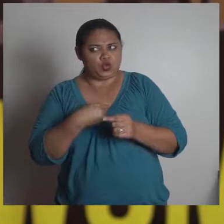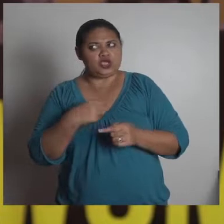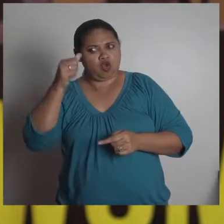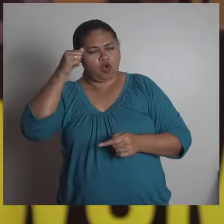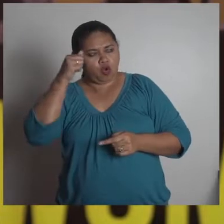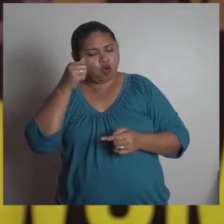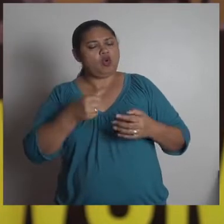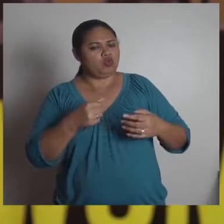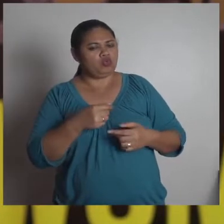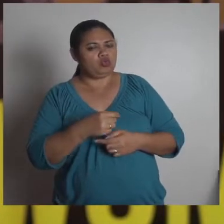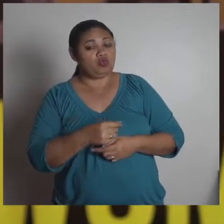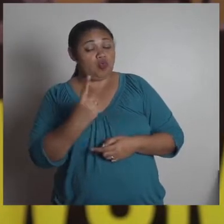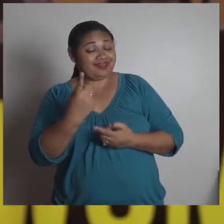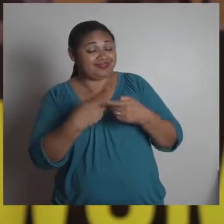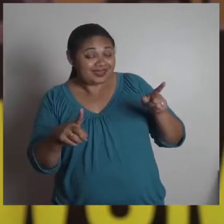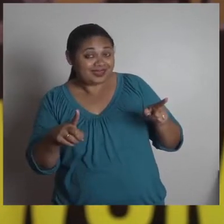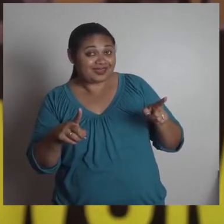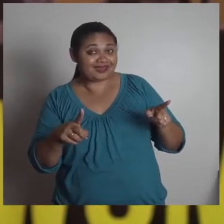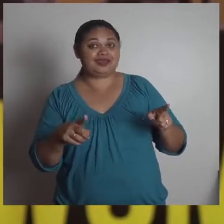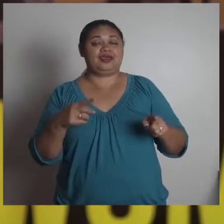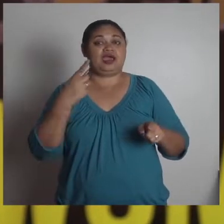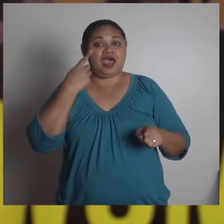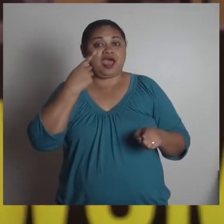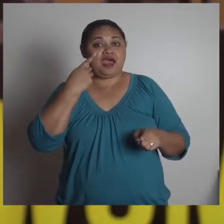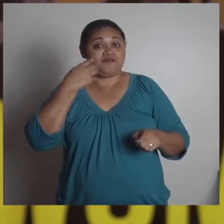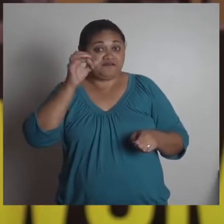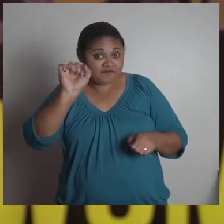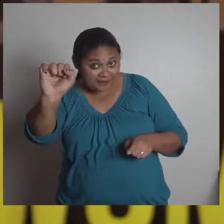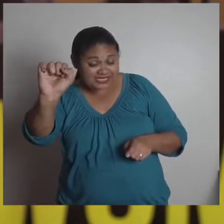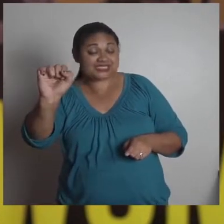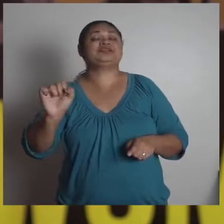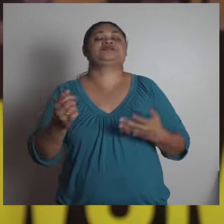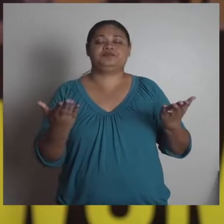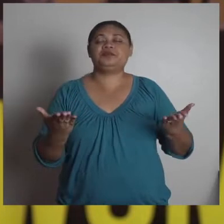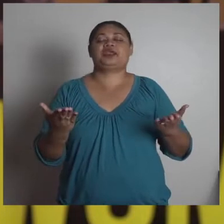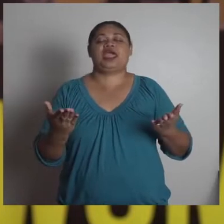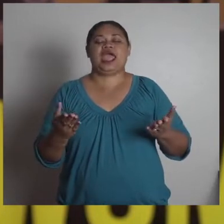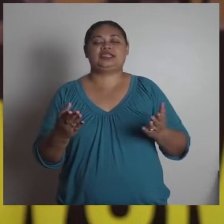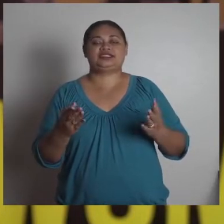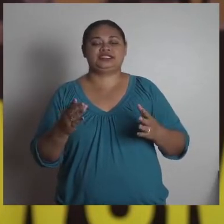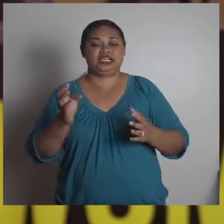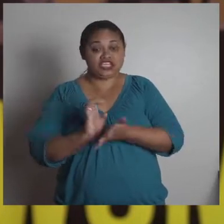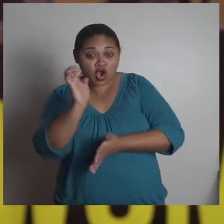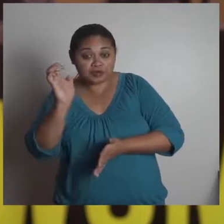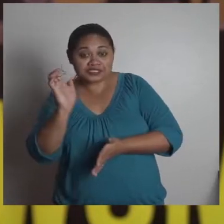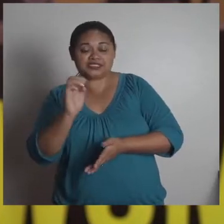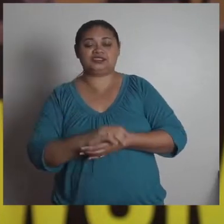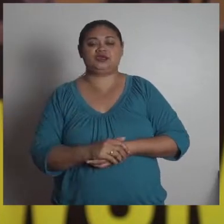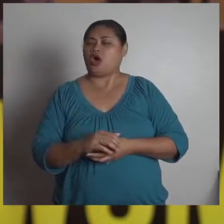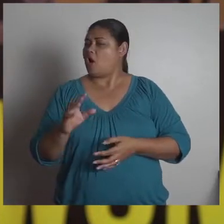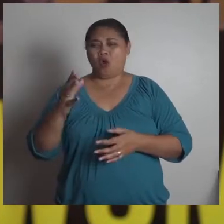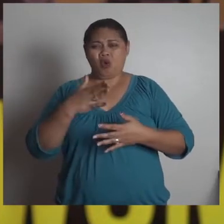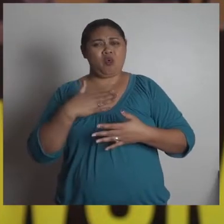me? We have certain things that we measure. So one of the things that feminists and ecological economists say